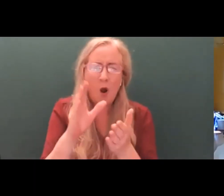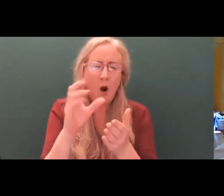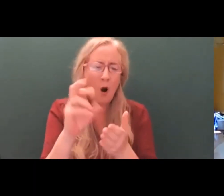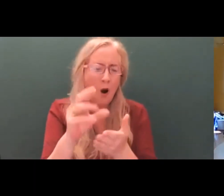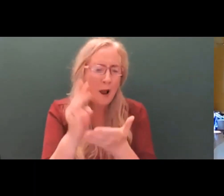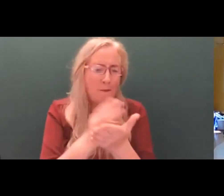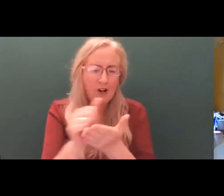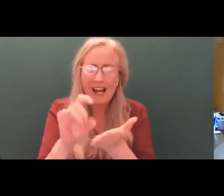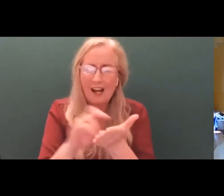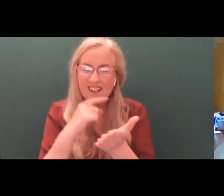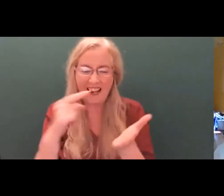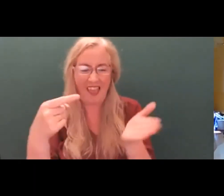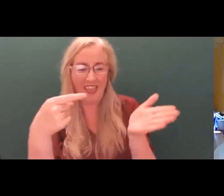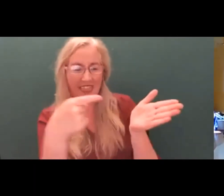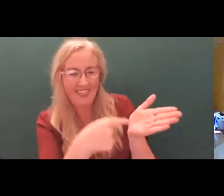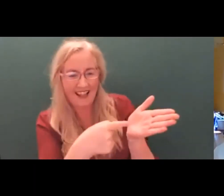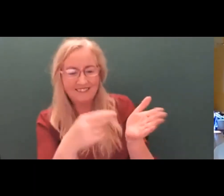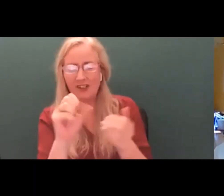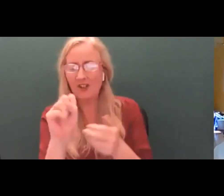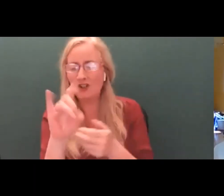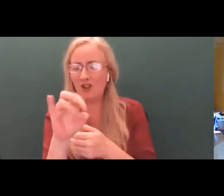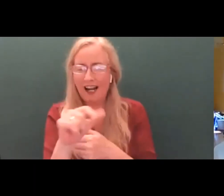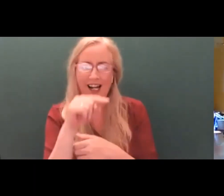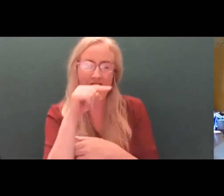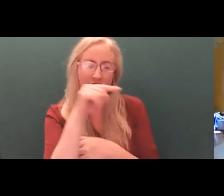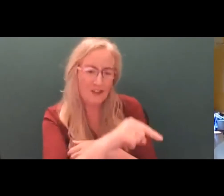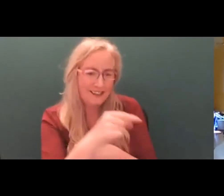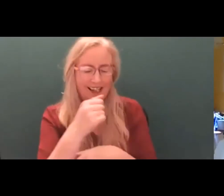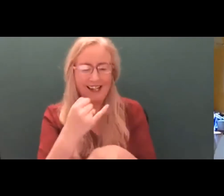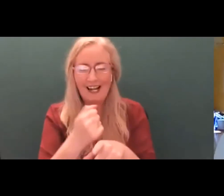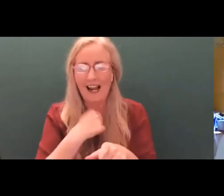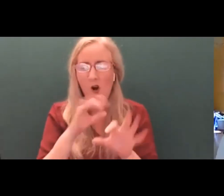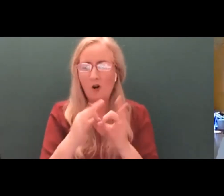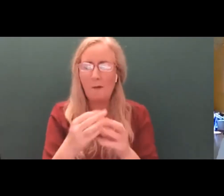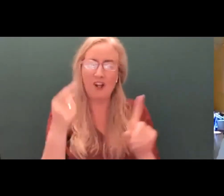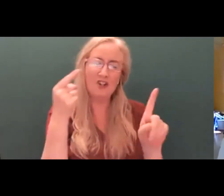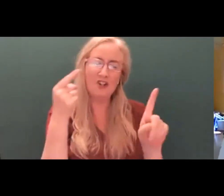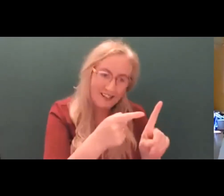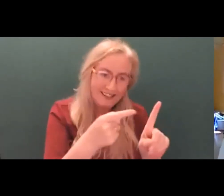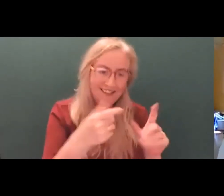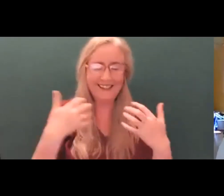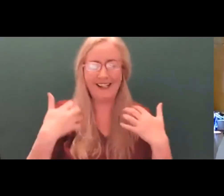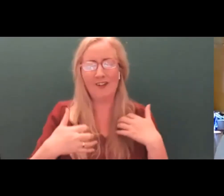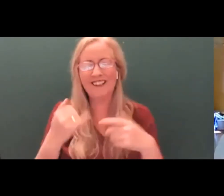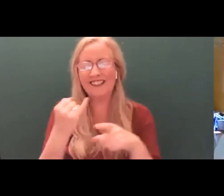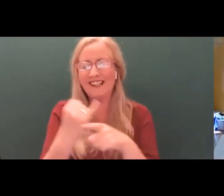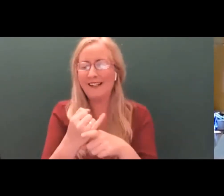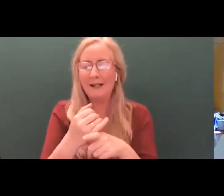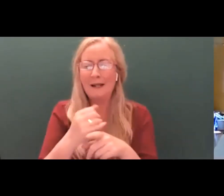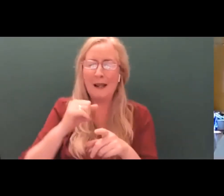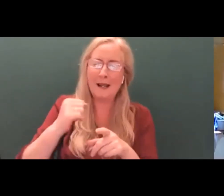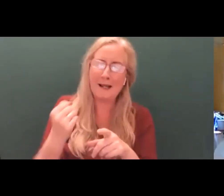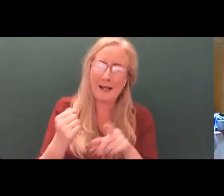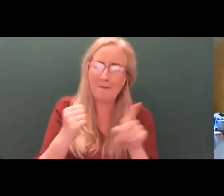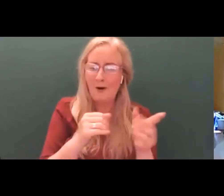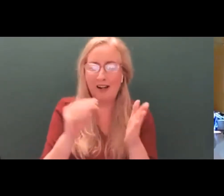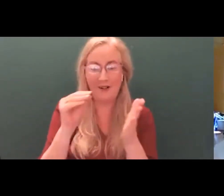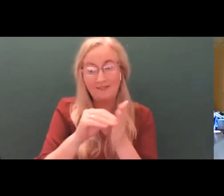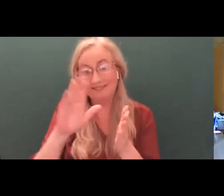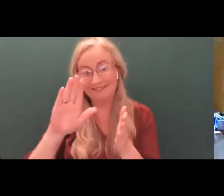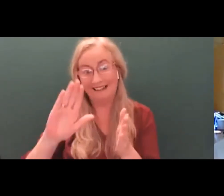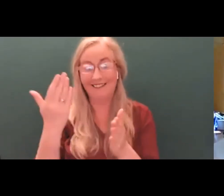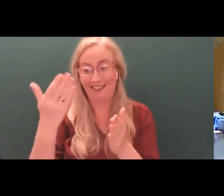say, this is Shirley, she's in our group, you know, she's really interested in keeping her notes on her stick